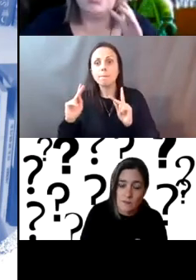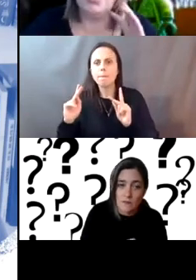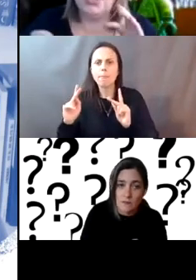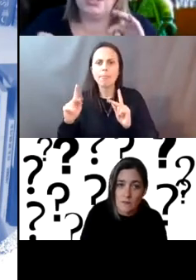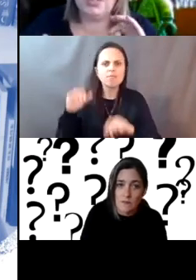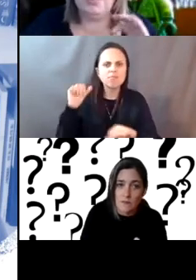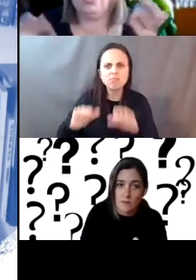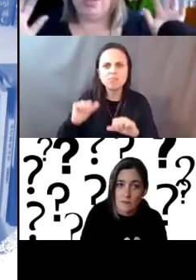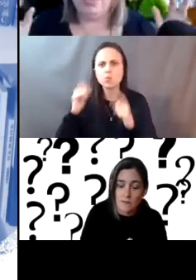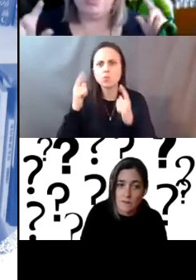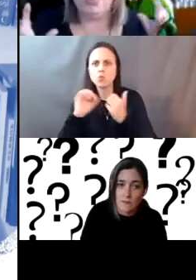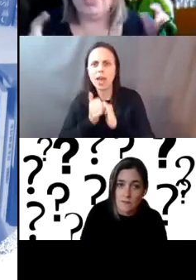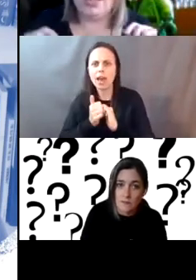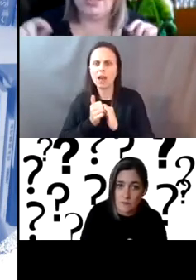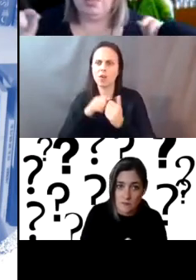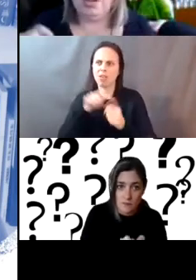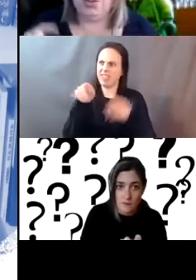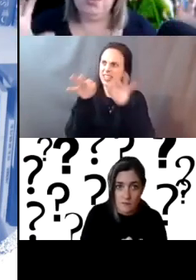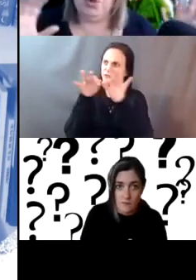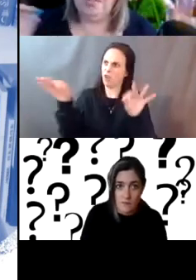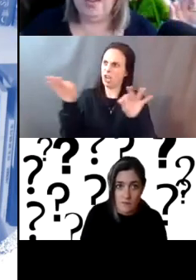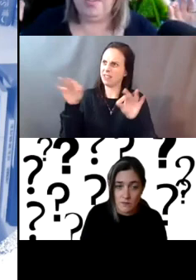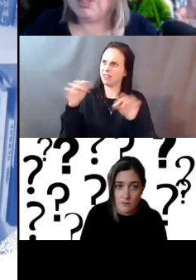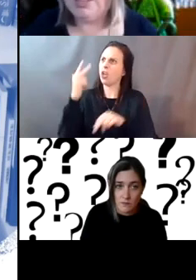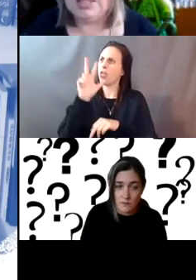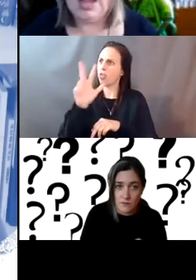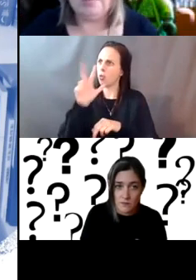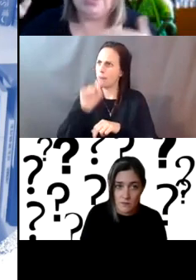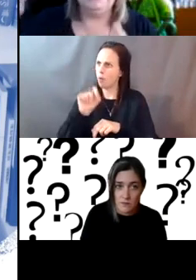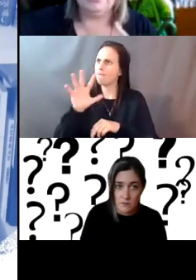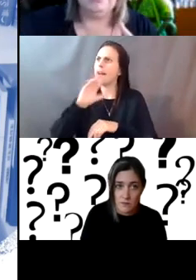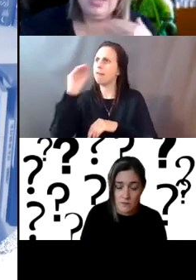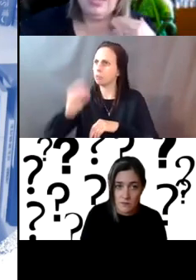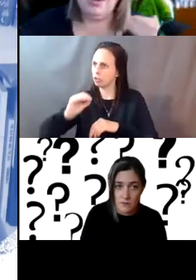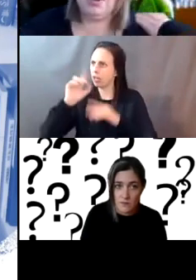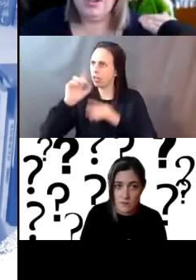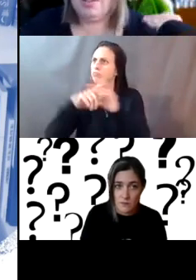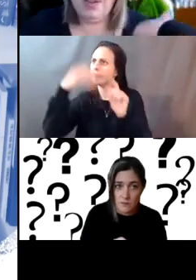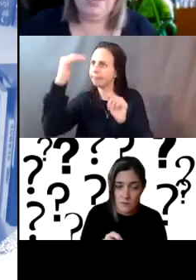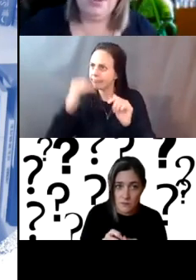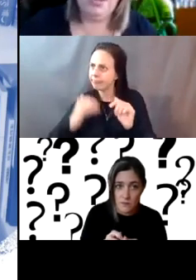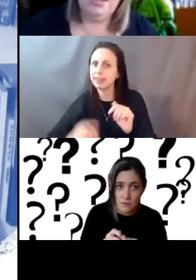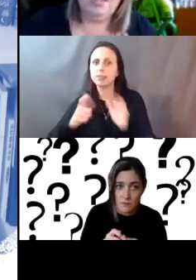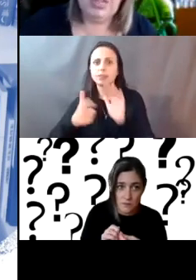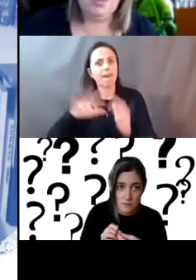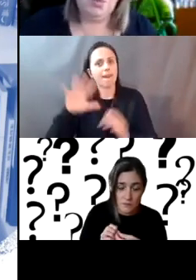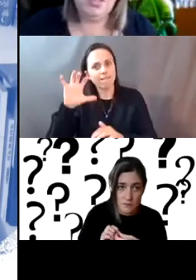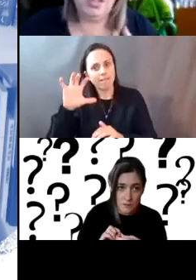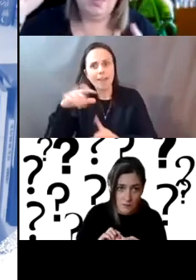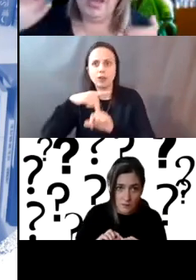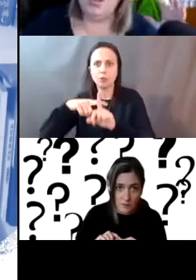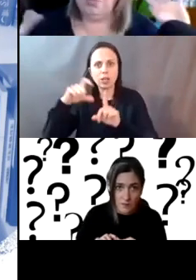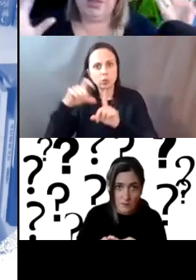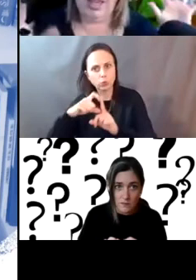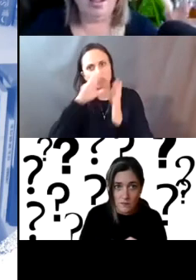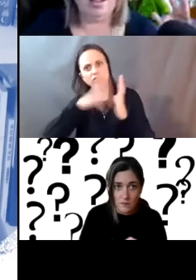knots in terms of, well, this phrase has to appear 3.5% of the time, and I have to have 500 plus words on the